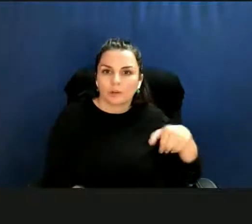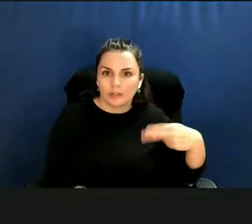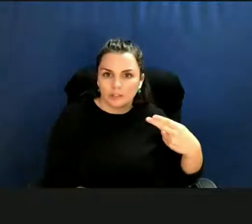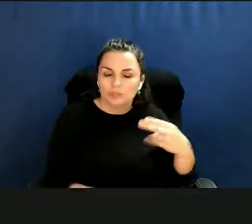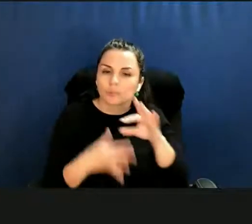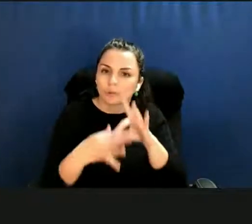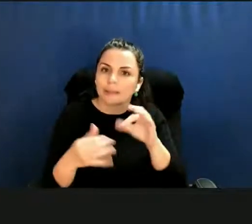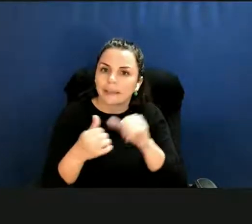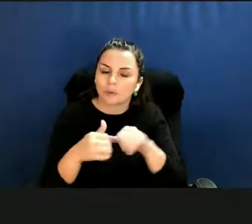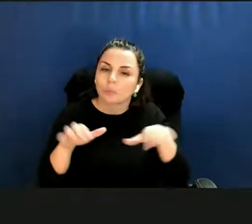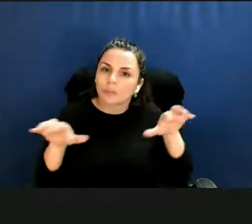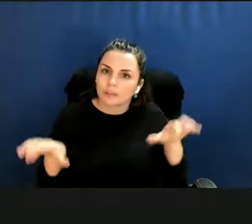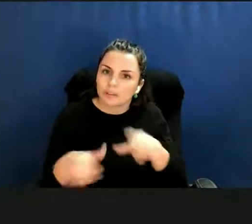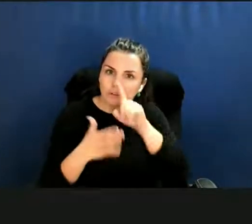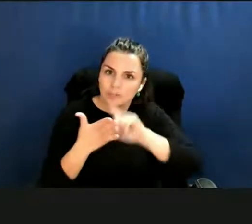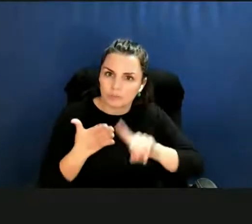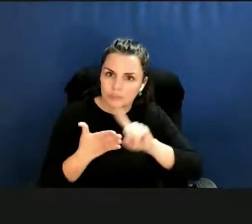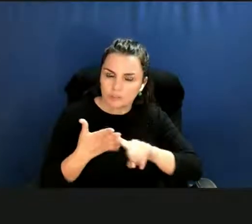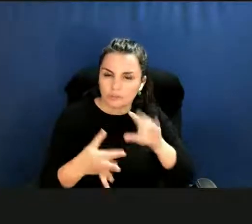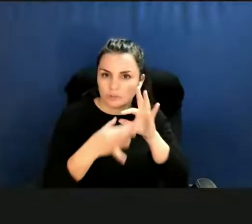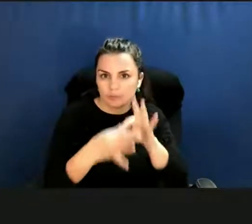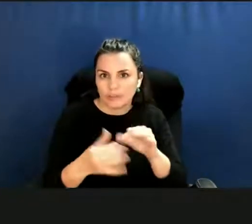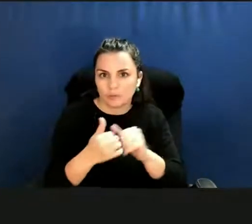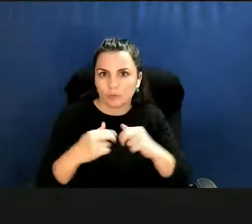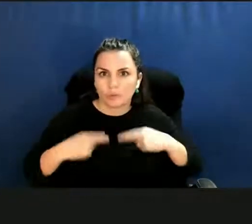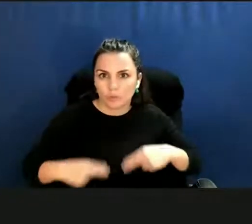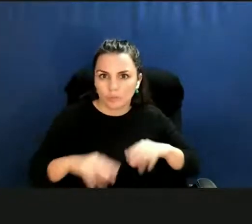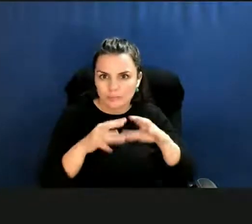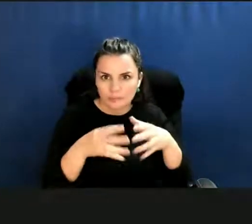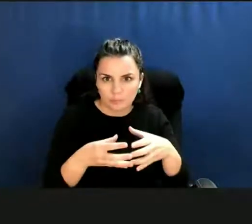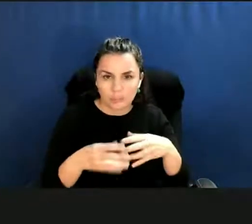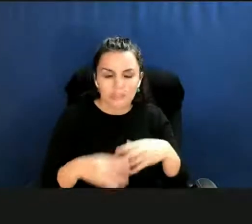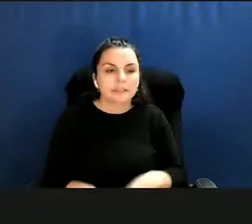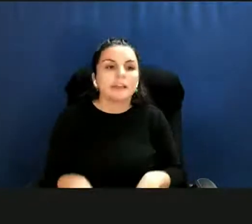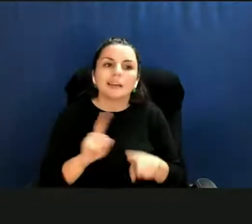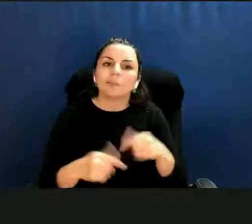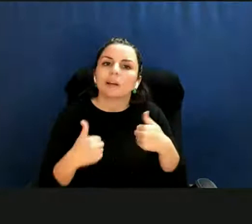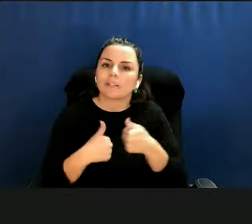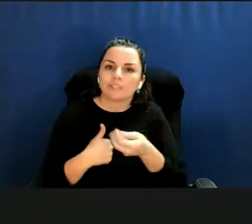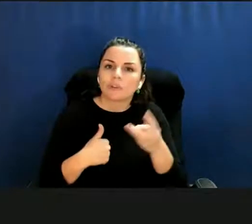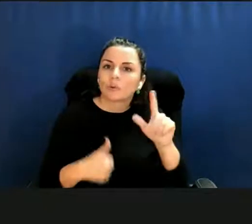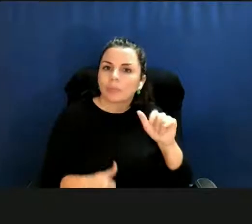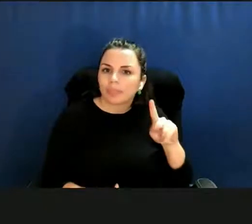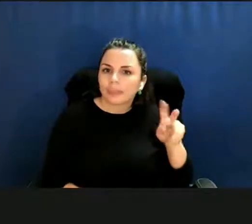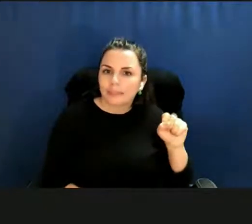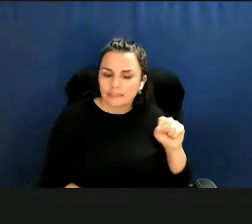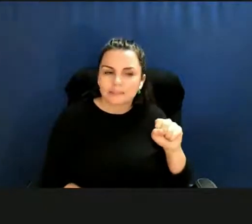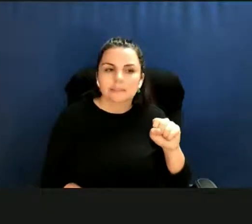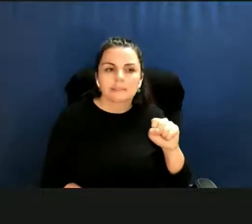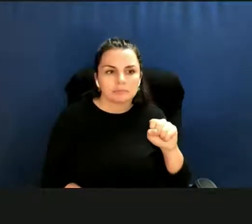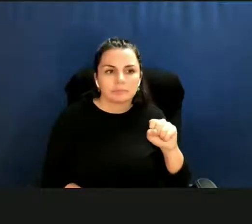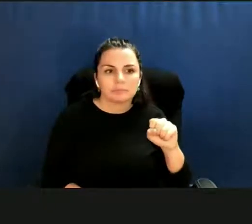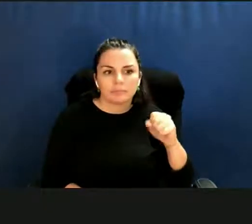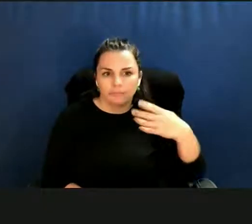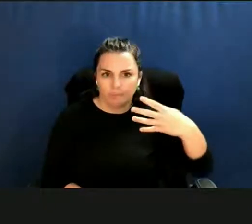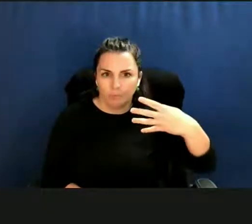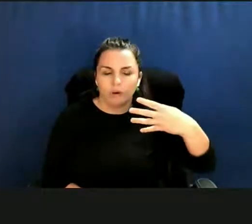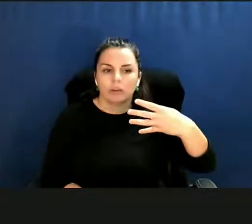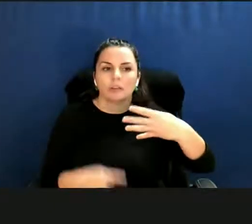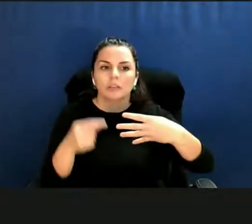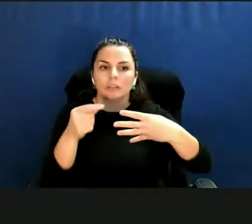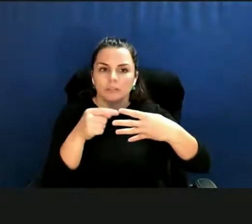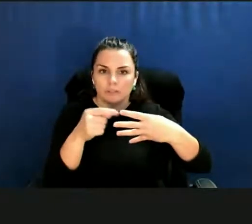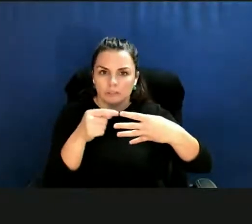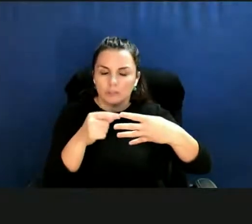research involving human subjects. There are a few links on this page. The top link, NIH Human Subjects